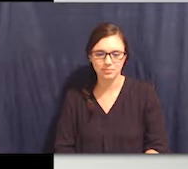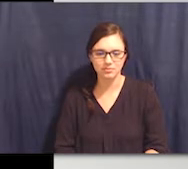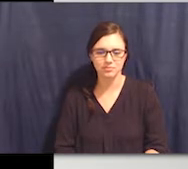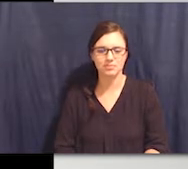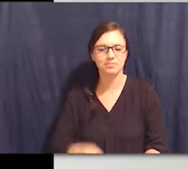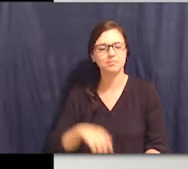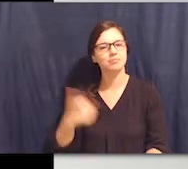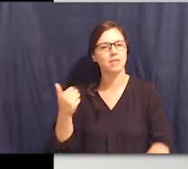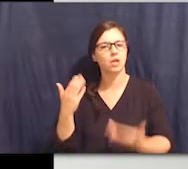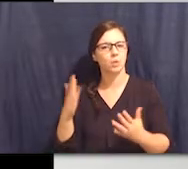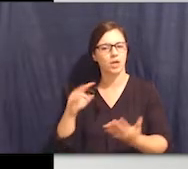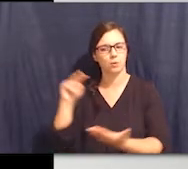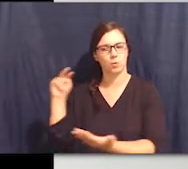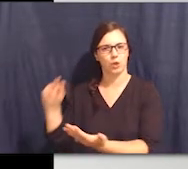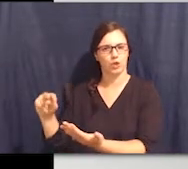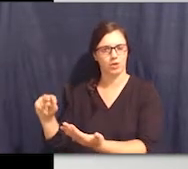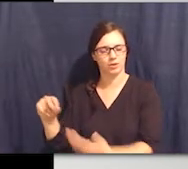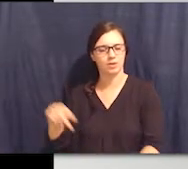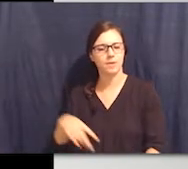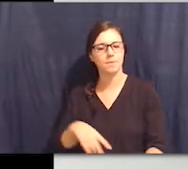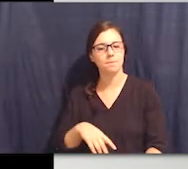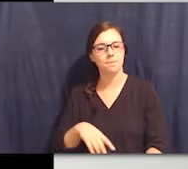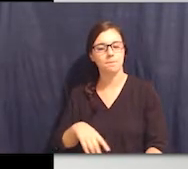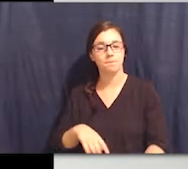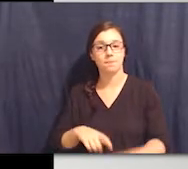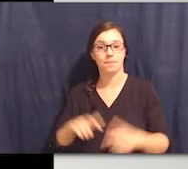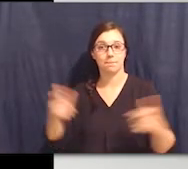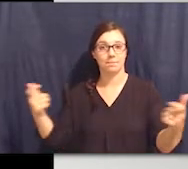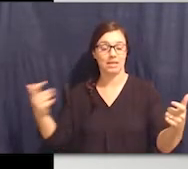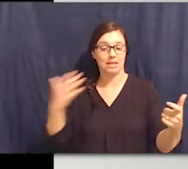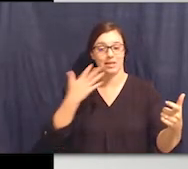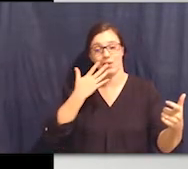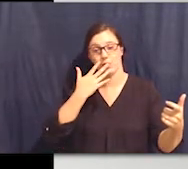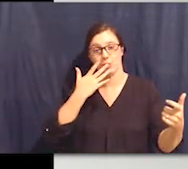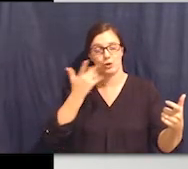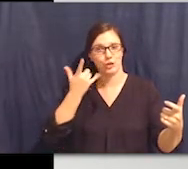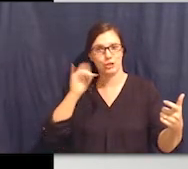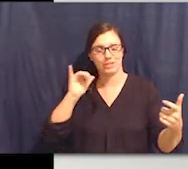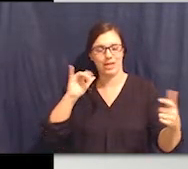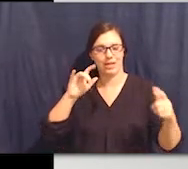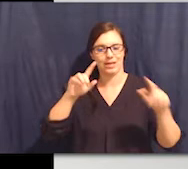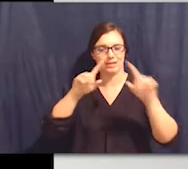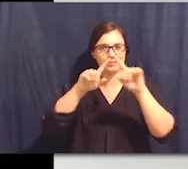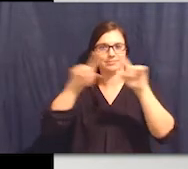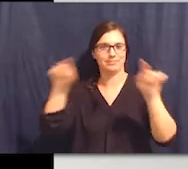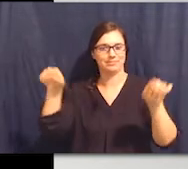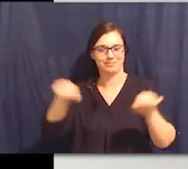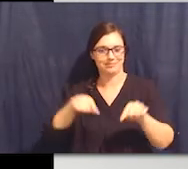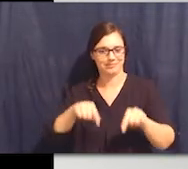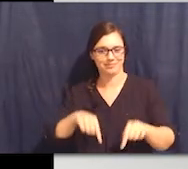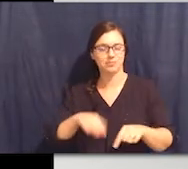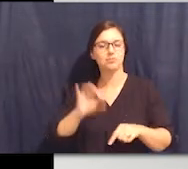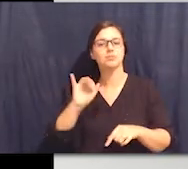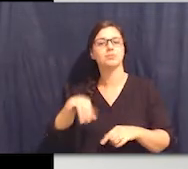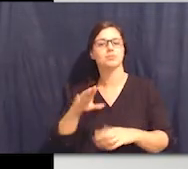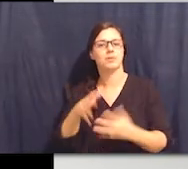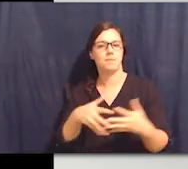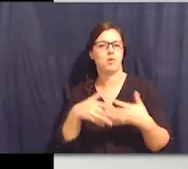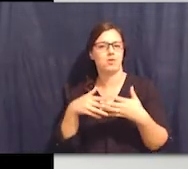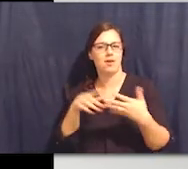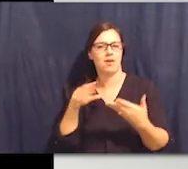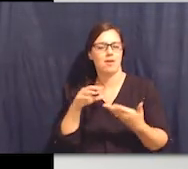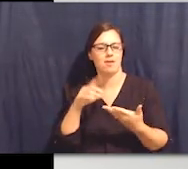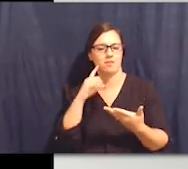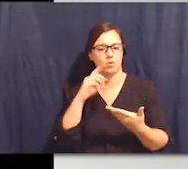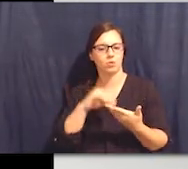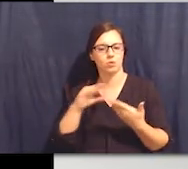Here's another way to look at it. So the big colored, looks like a vase, that's the US in terms of numbers of